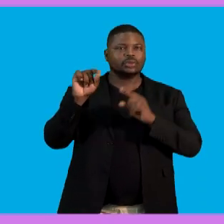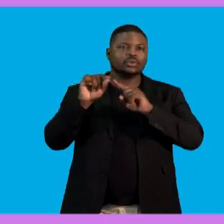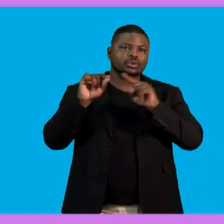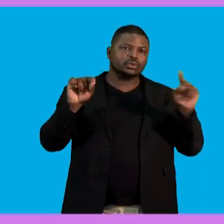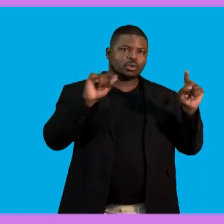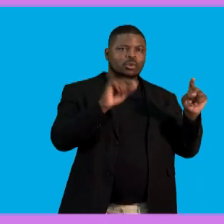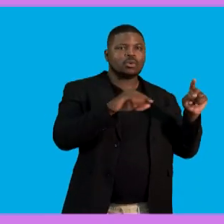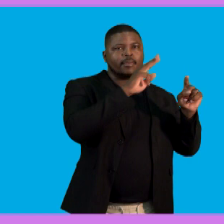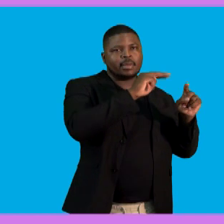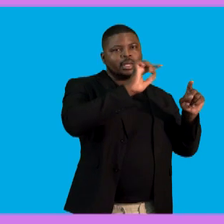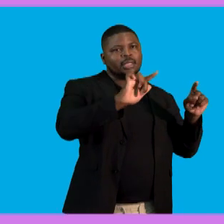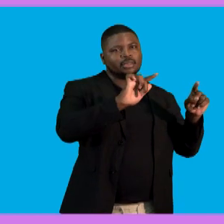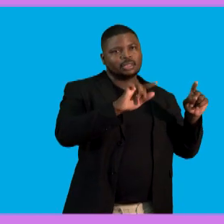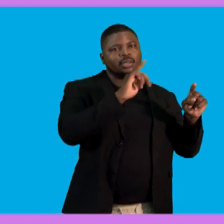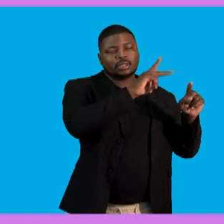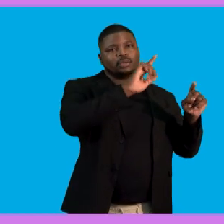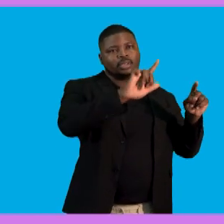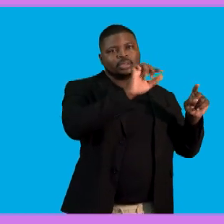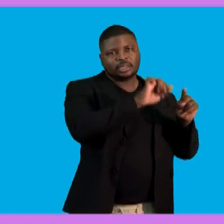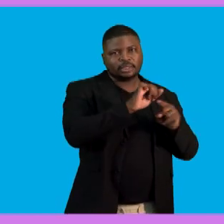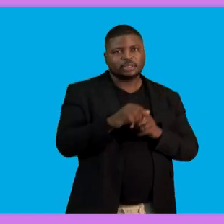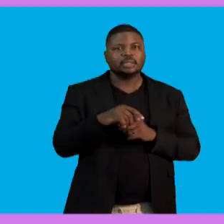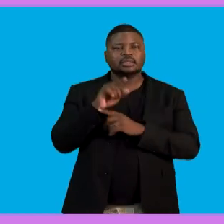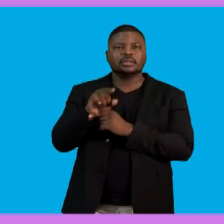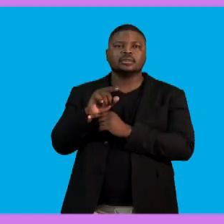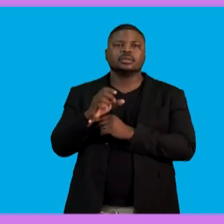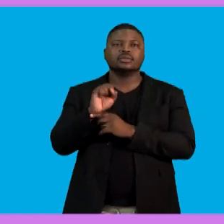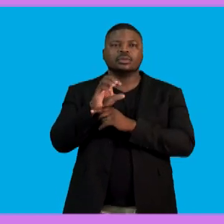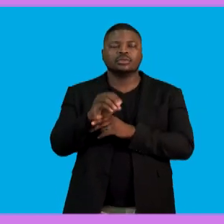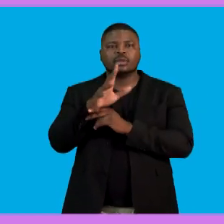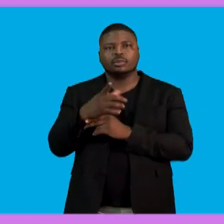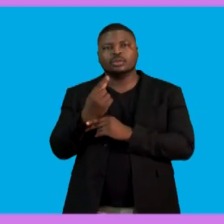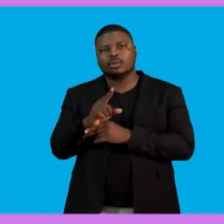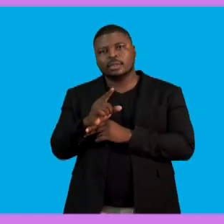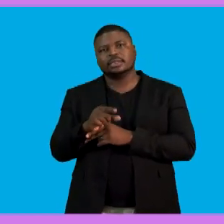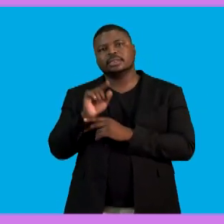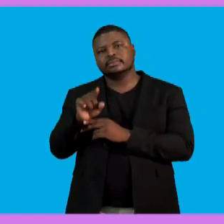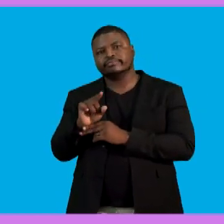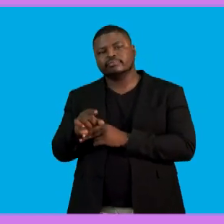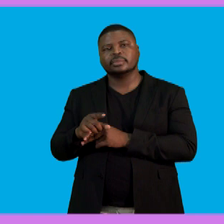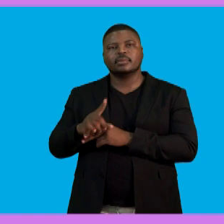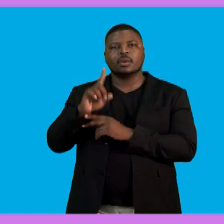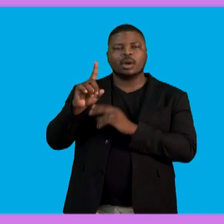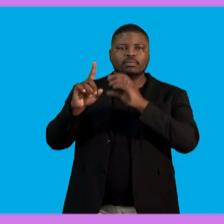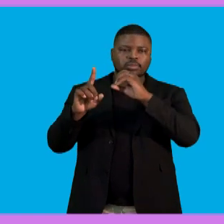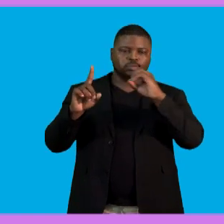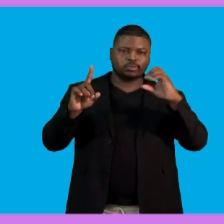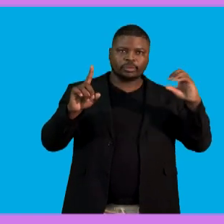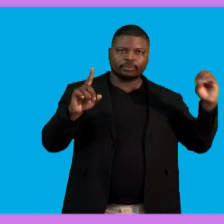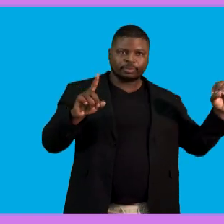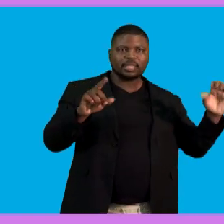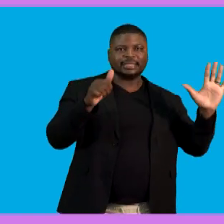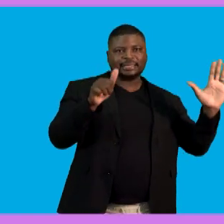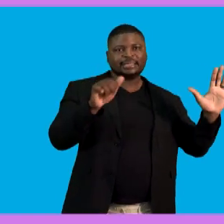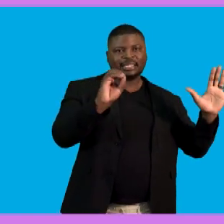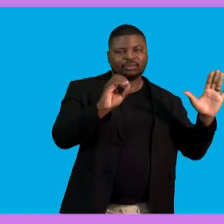then zeros up until where you end. Then it means you divide by a million, because it's